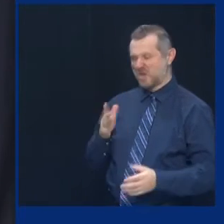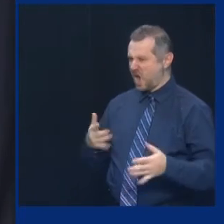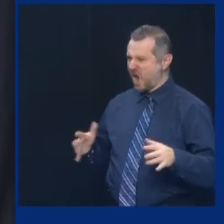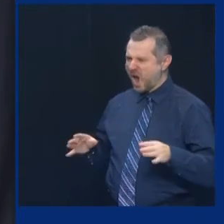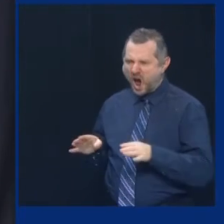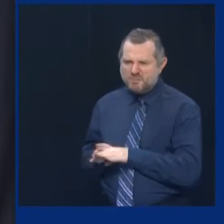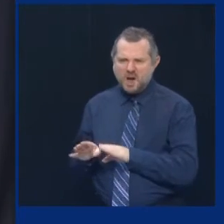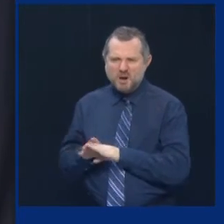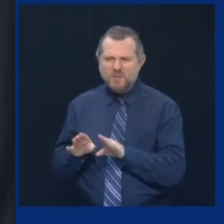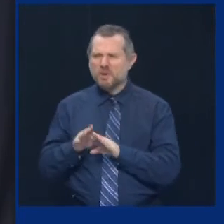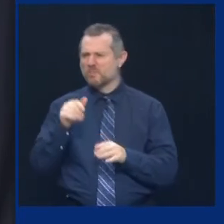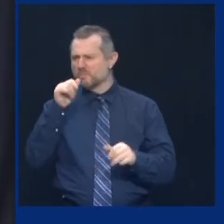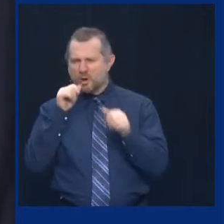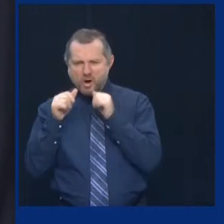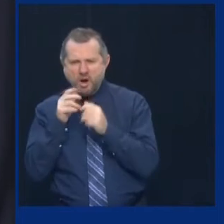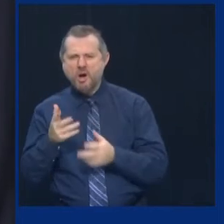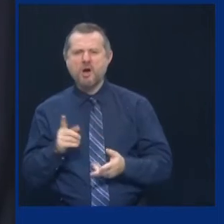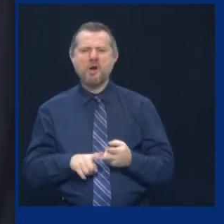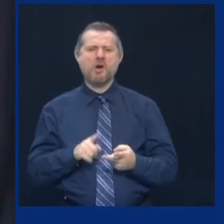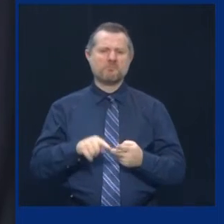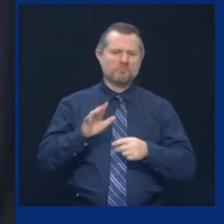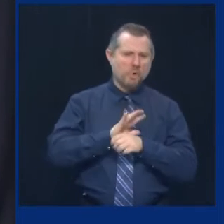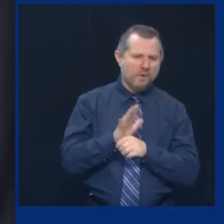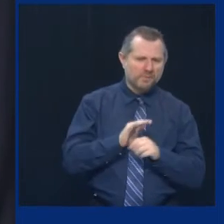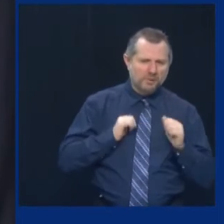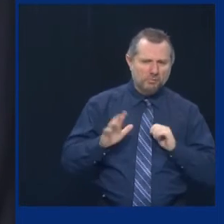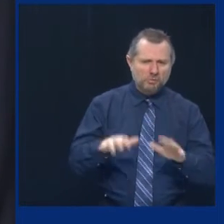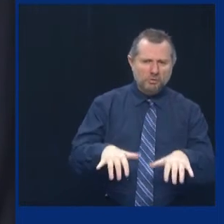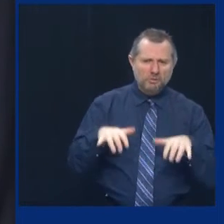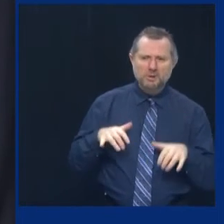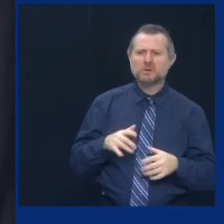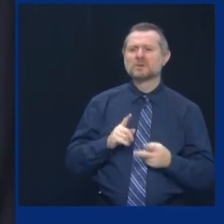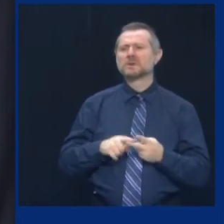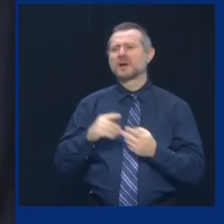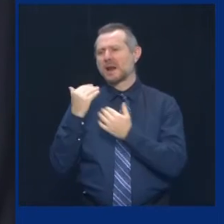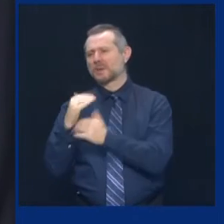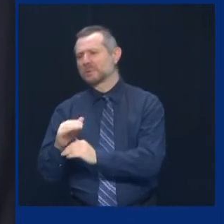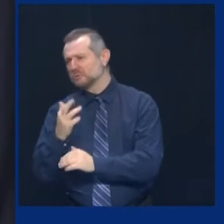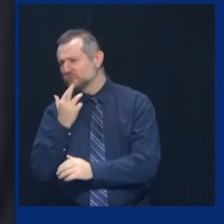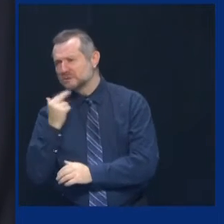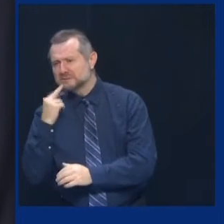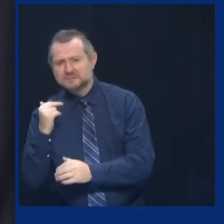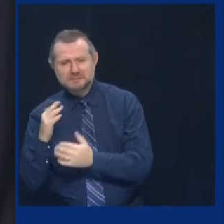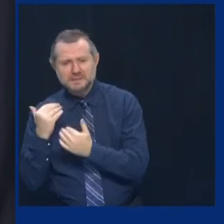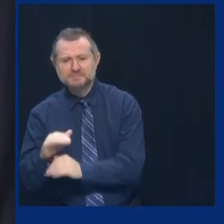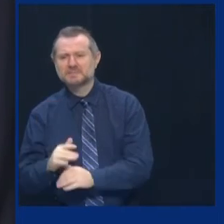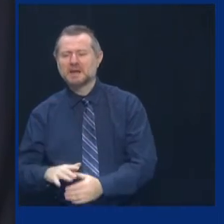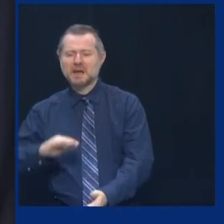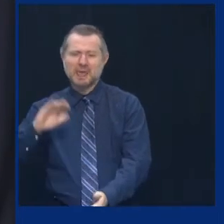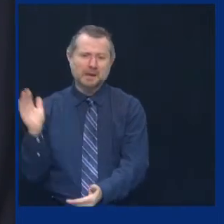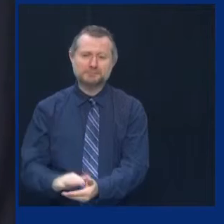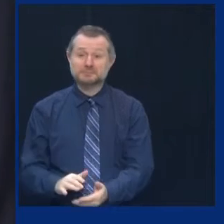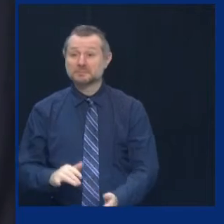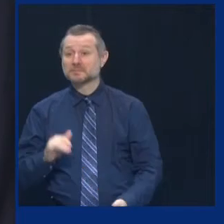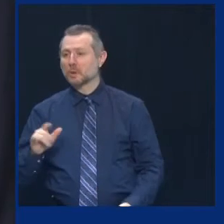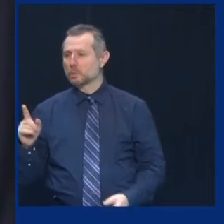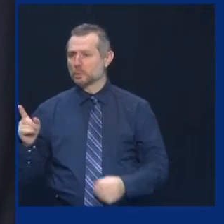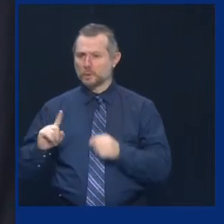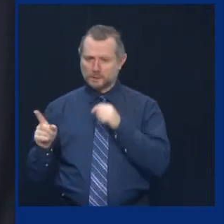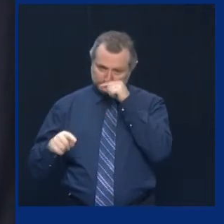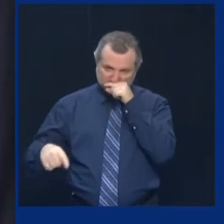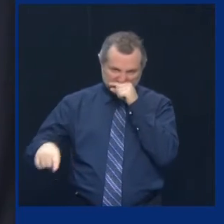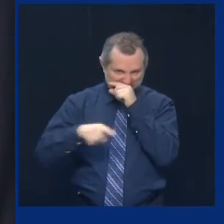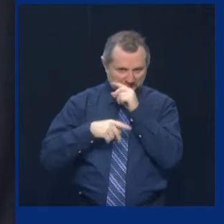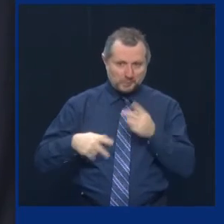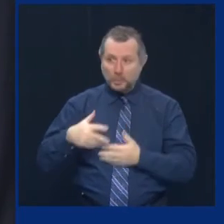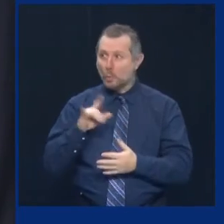theaters, close restaurants, or limit them significantly, where do people socialize? Where do